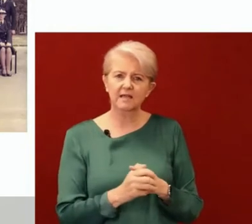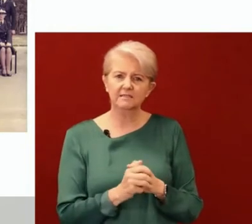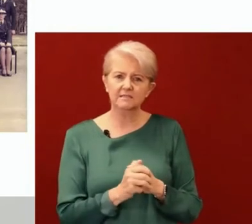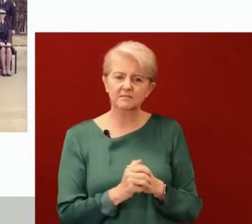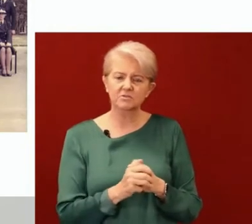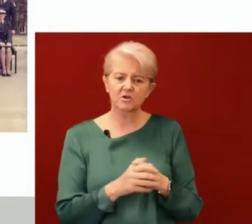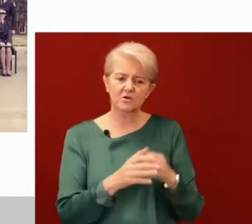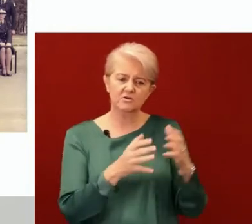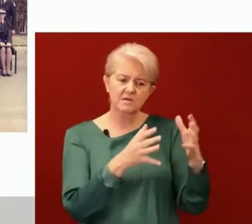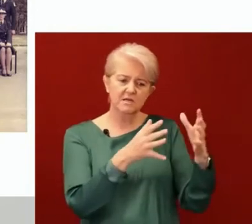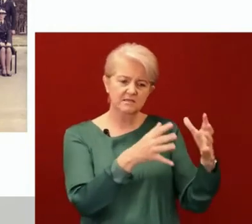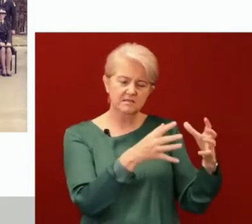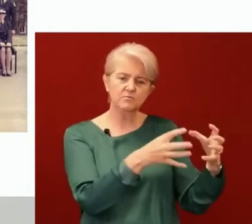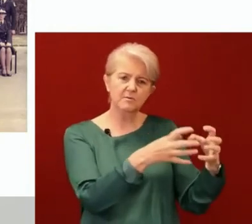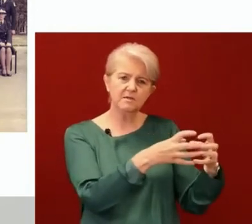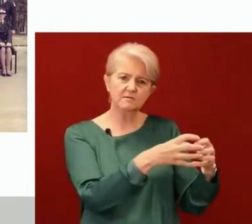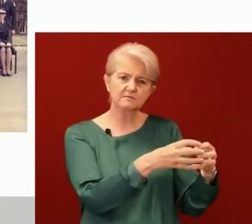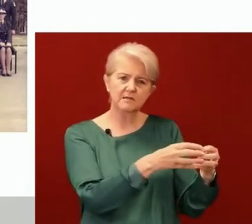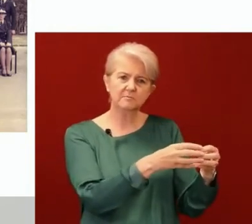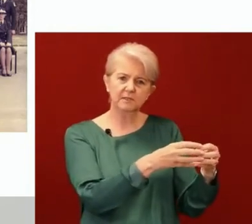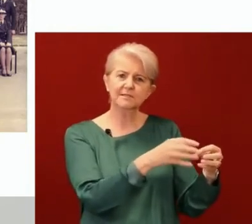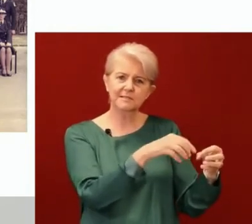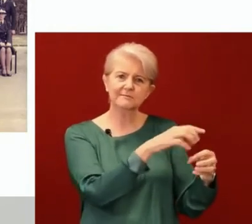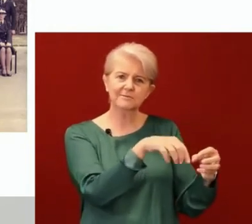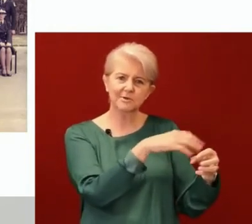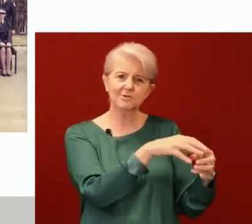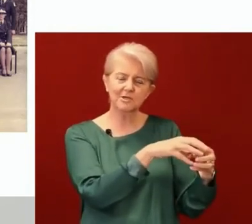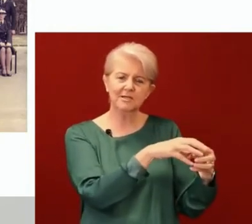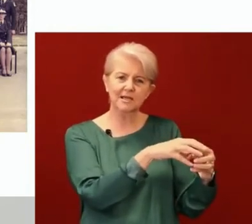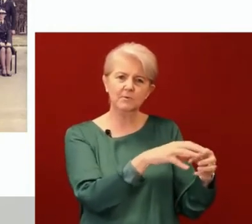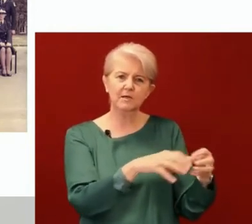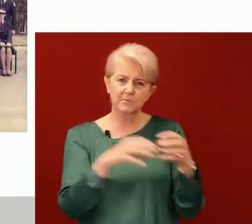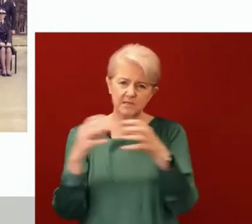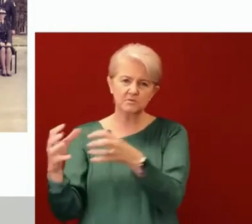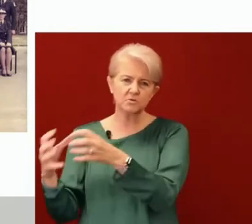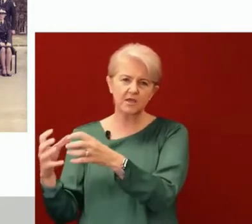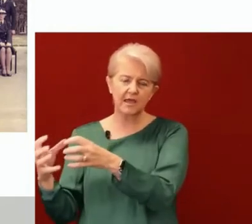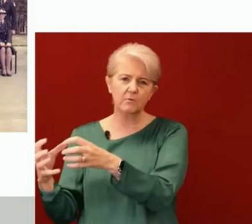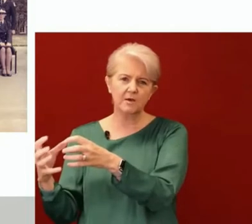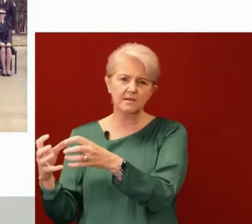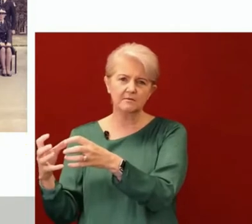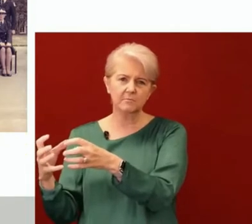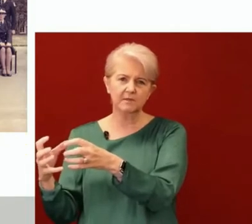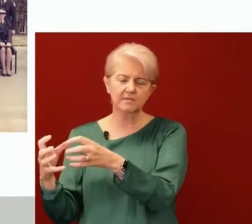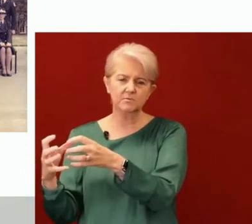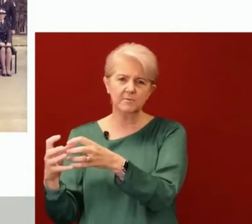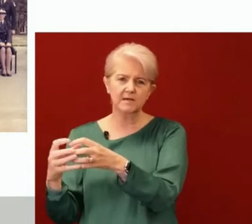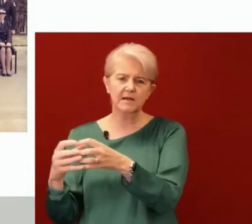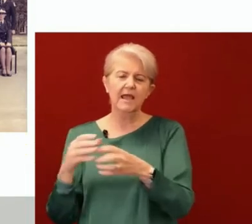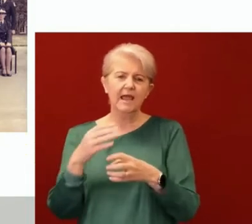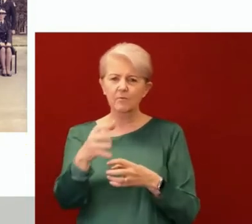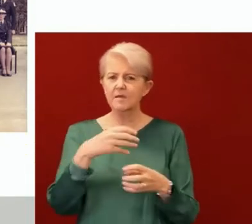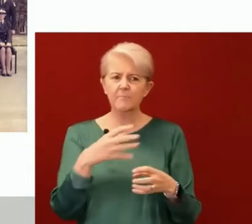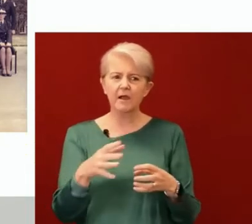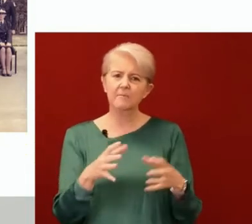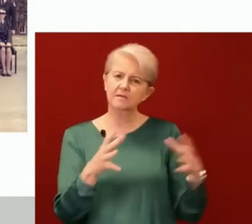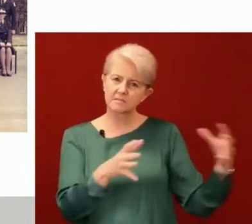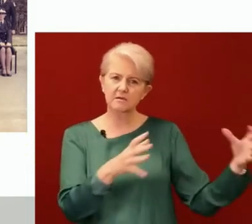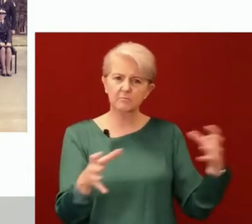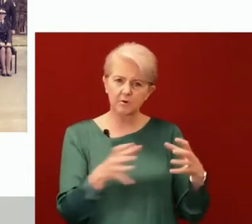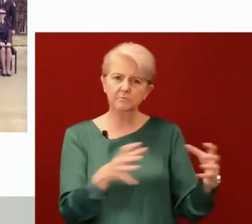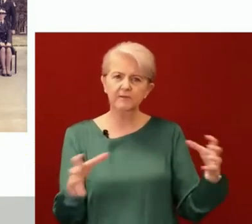sad reality. So there's women in policing, so the gender equity, but that's also how we police women. And we in